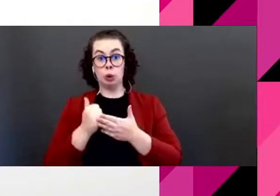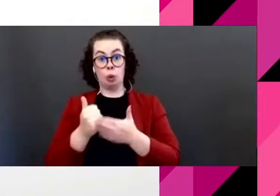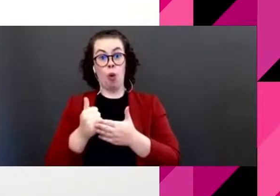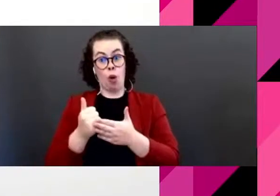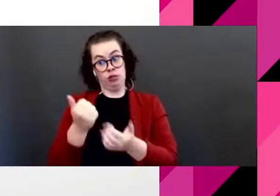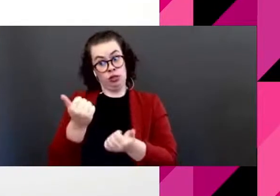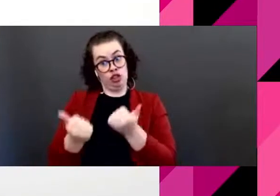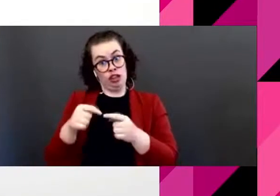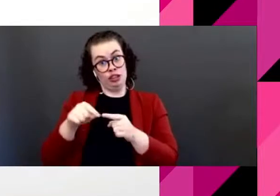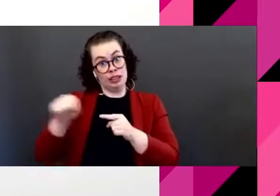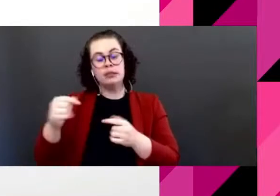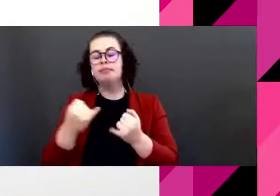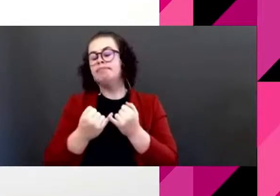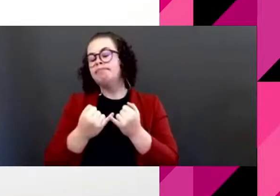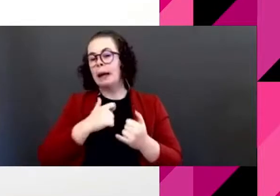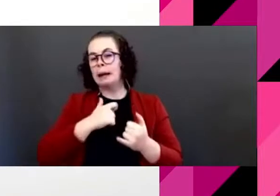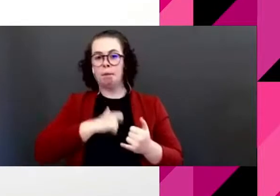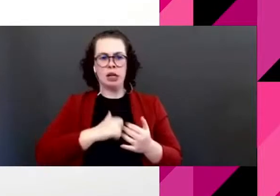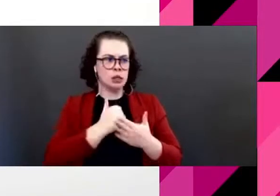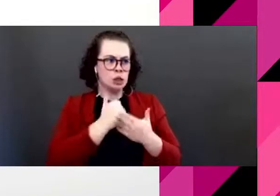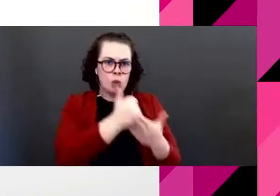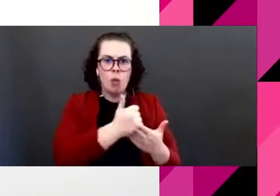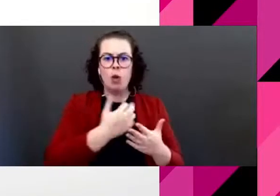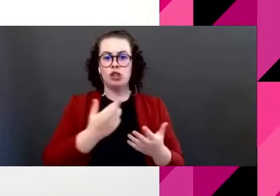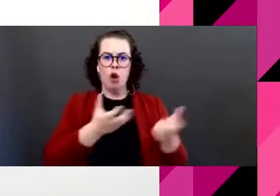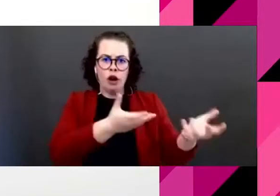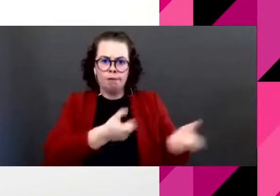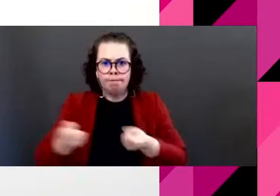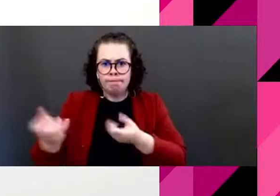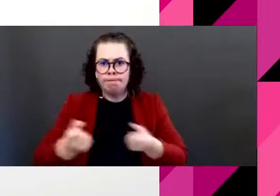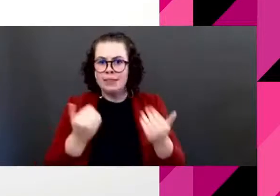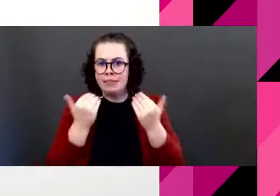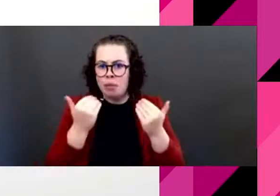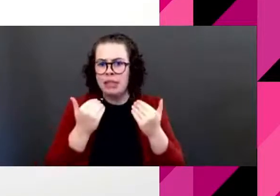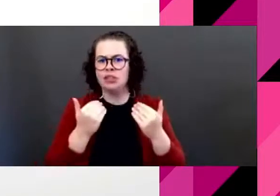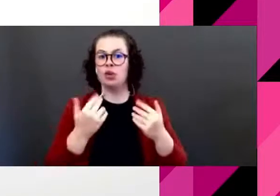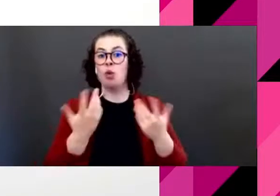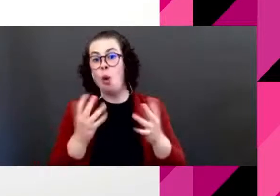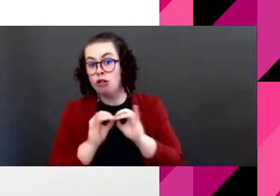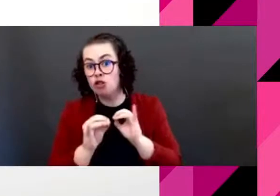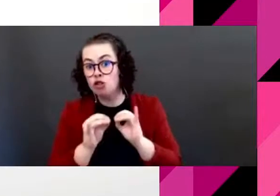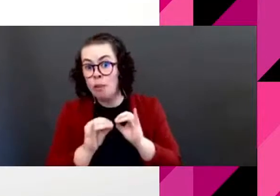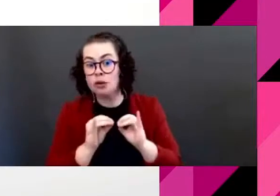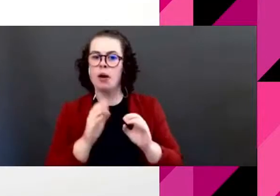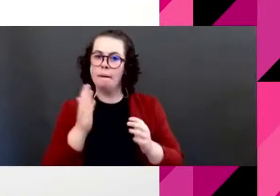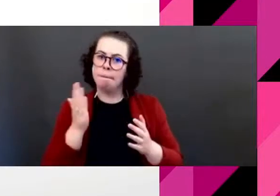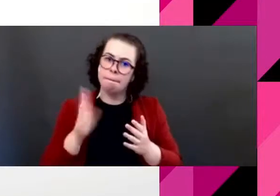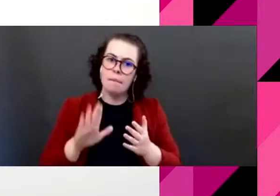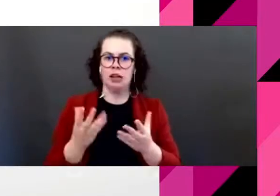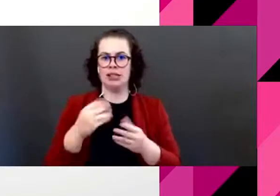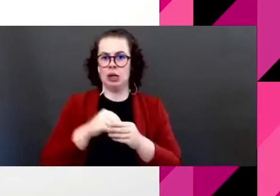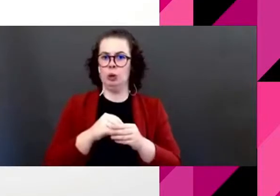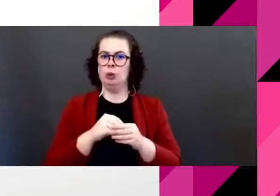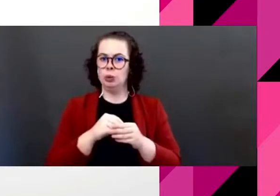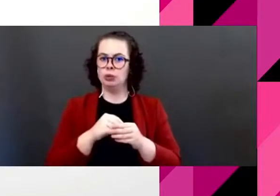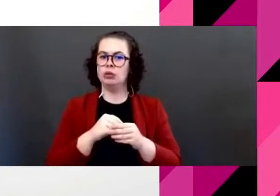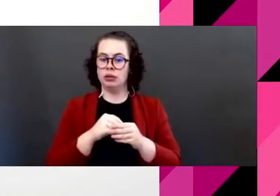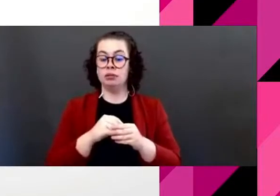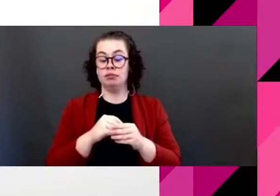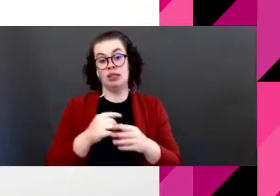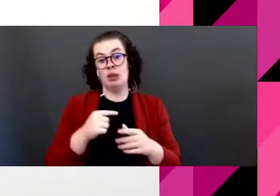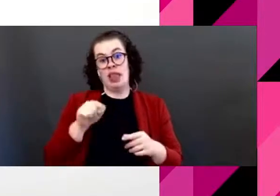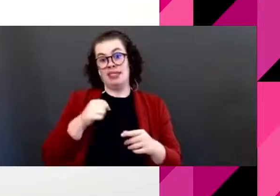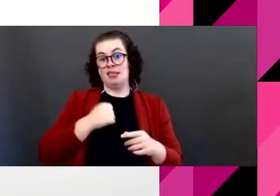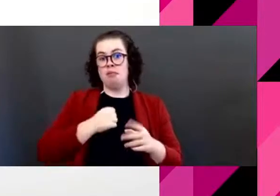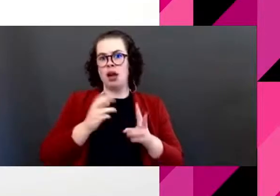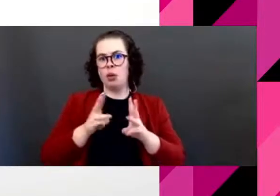effective communication during the judicial process. And this might work for certain groups of persons with disabilities. It